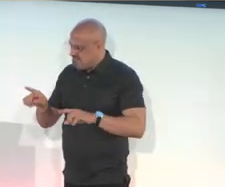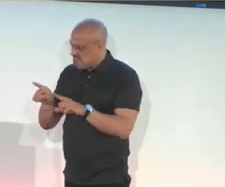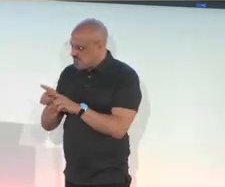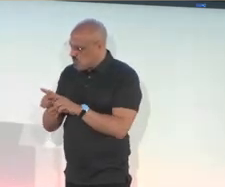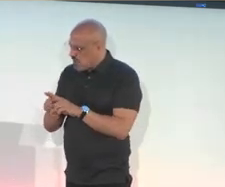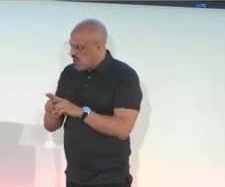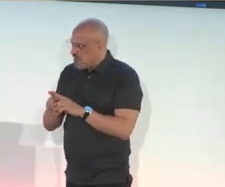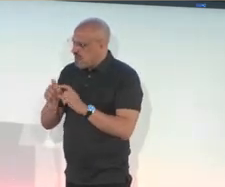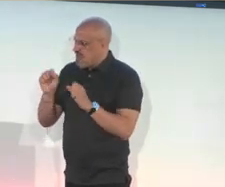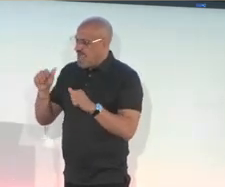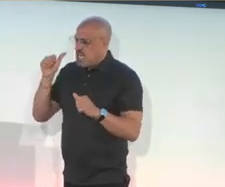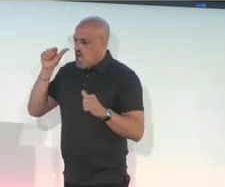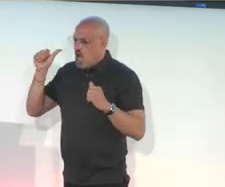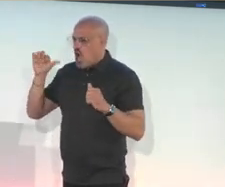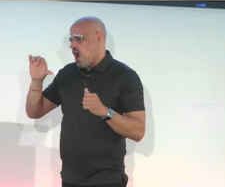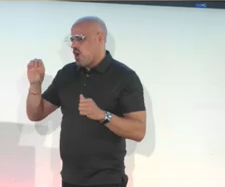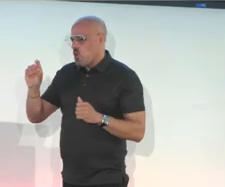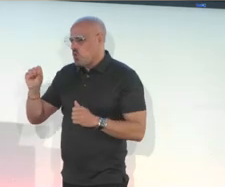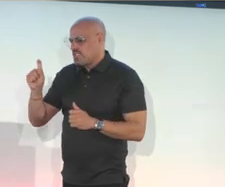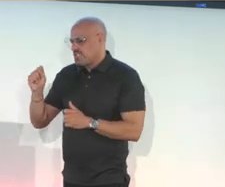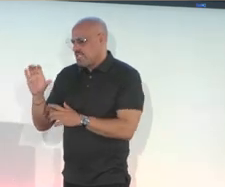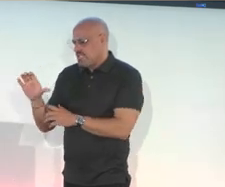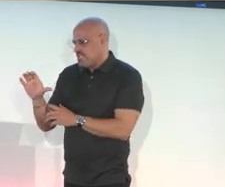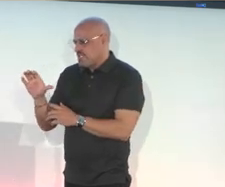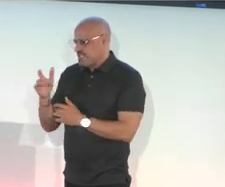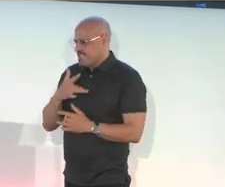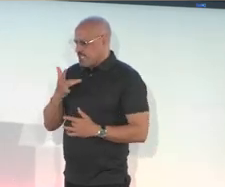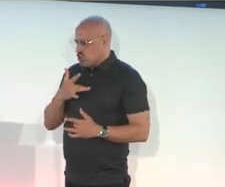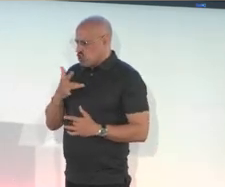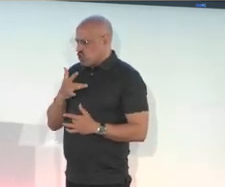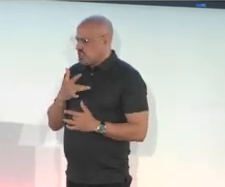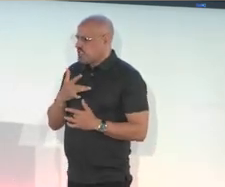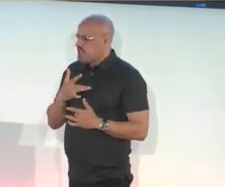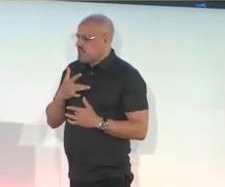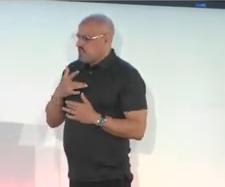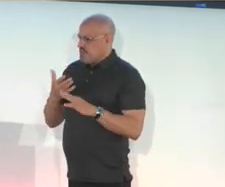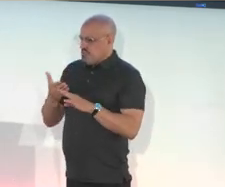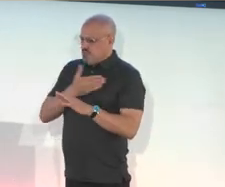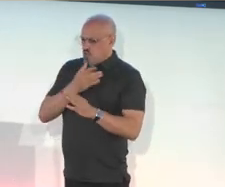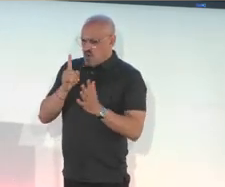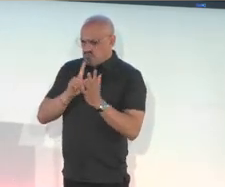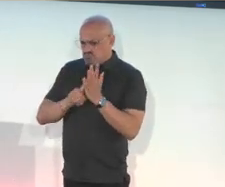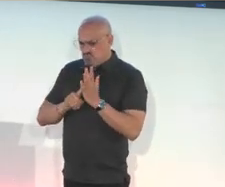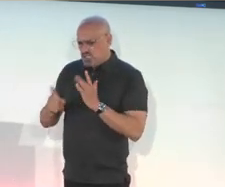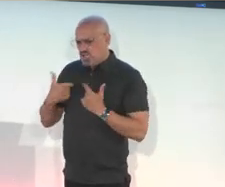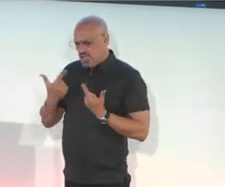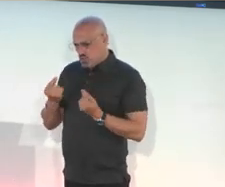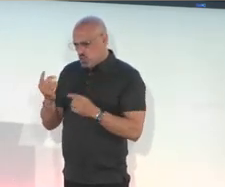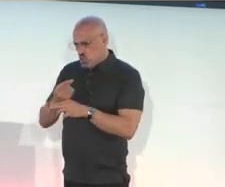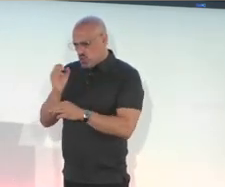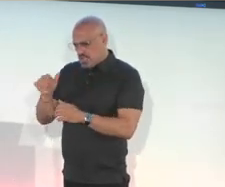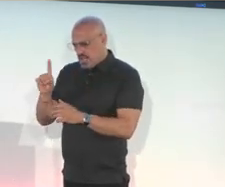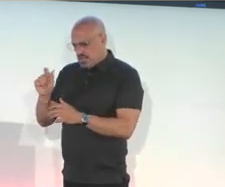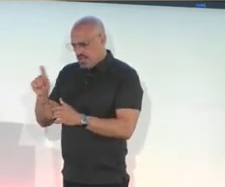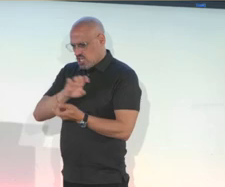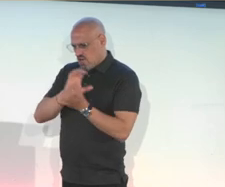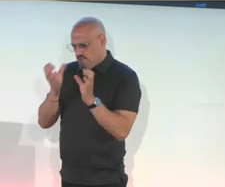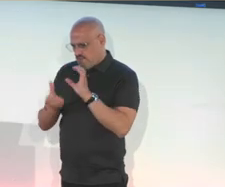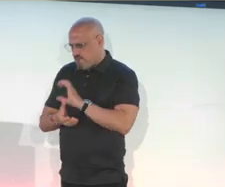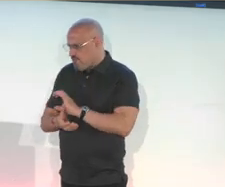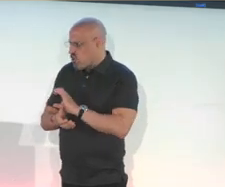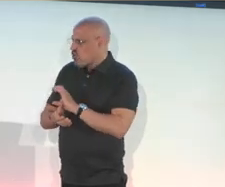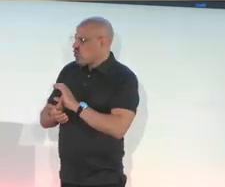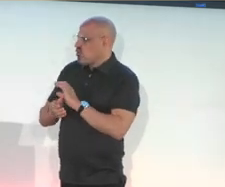probably acoustic sensors. And previously, I did research about using these data to convert the lip